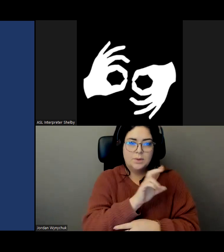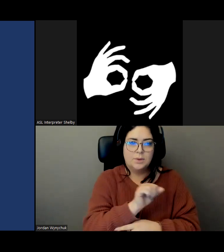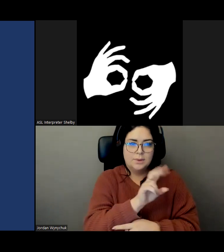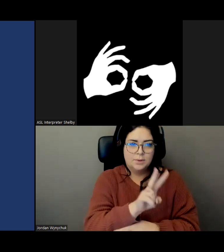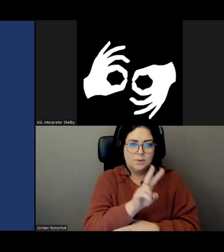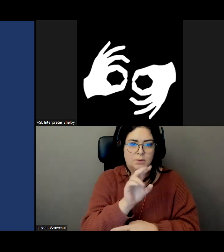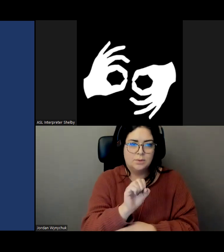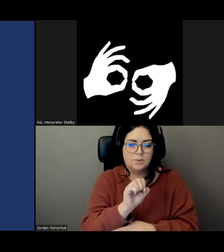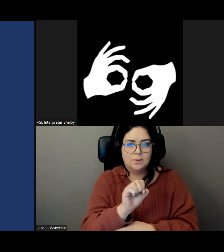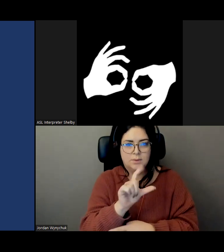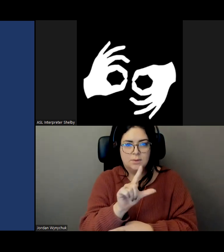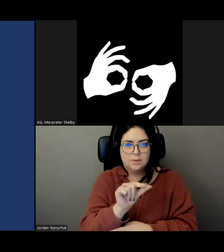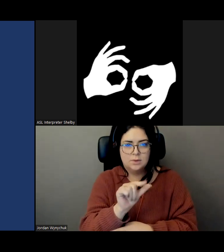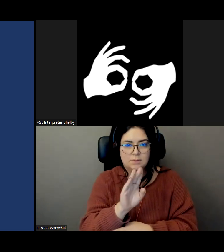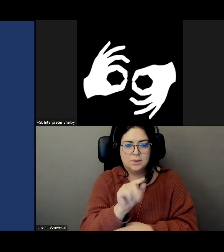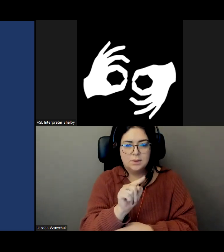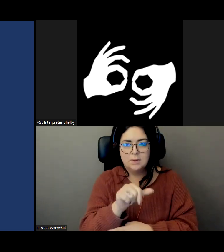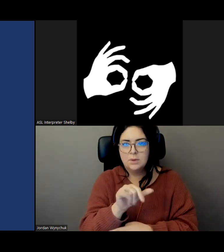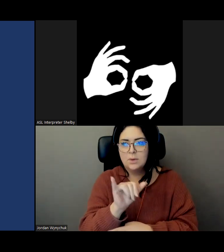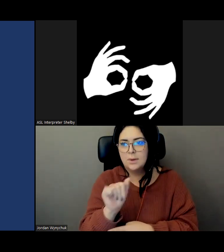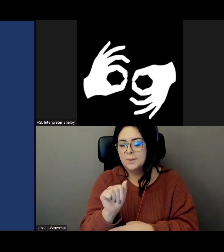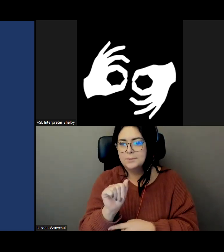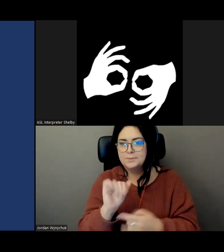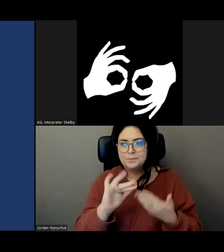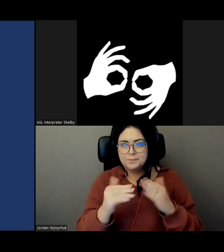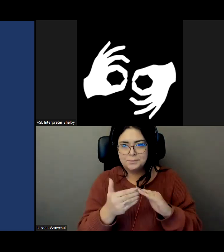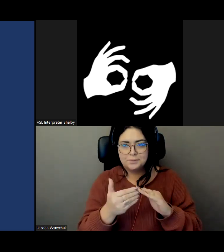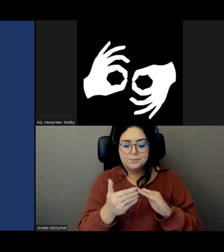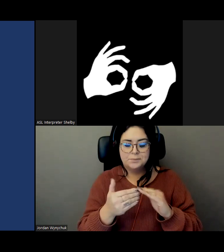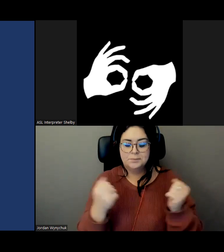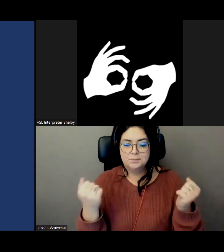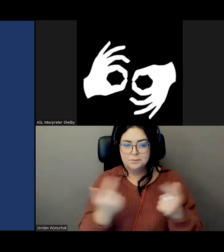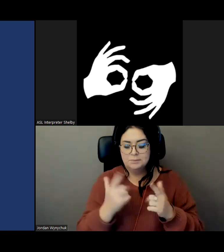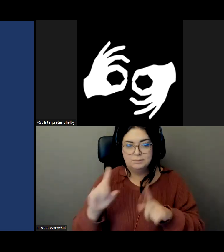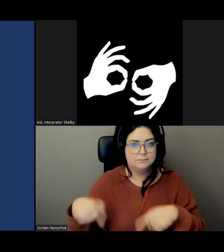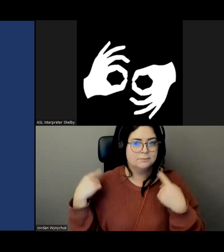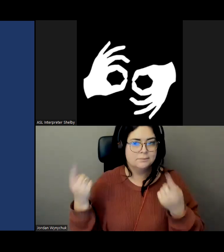around. Really, we are, in a Western sense,